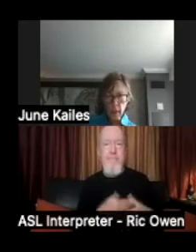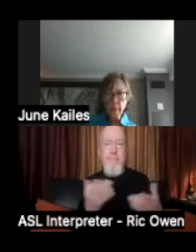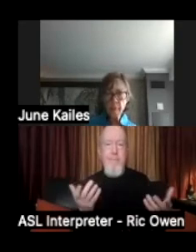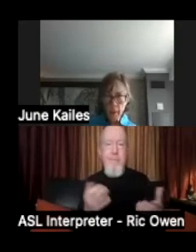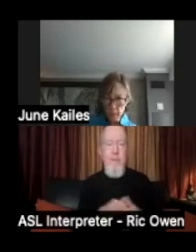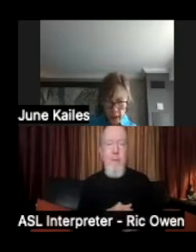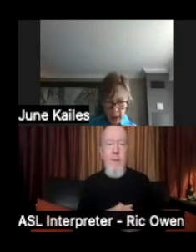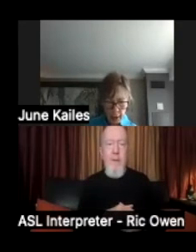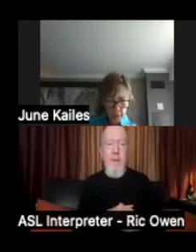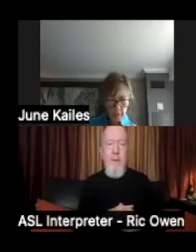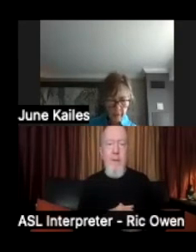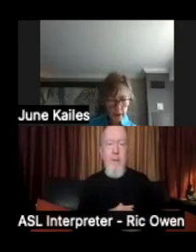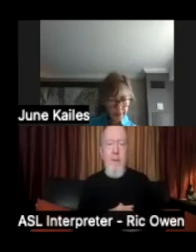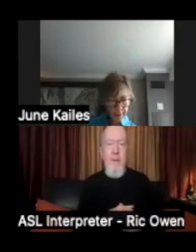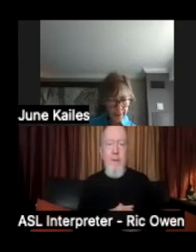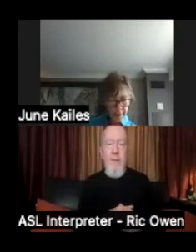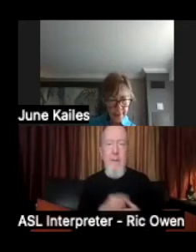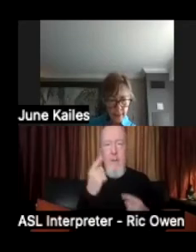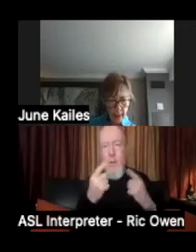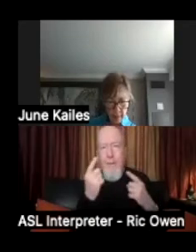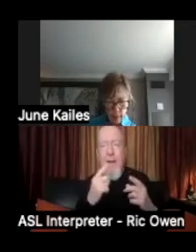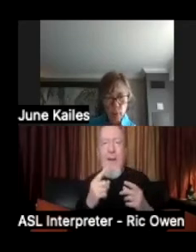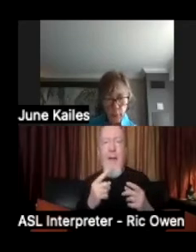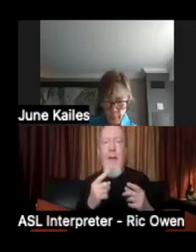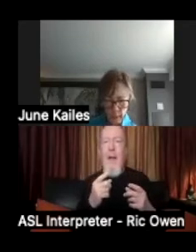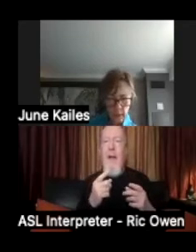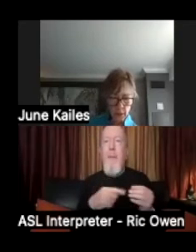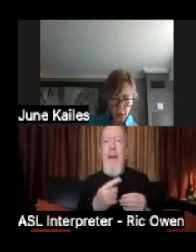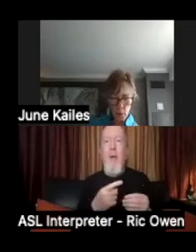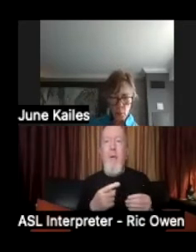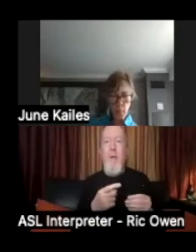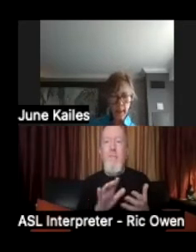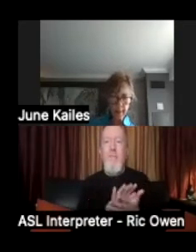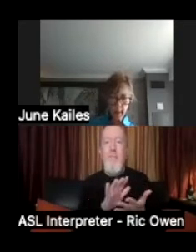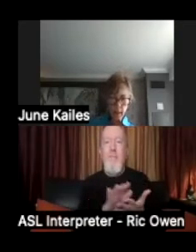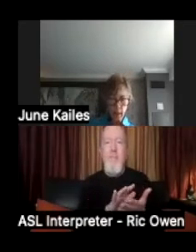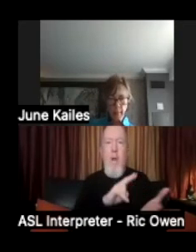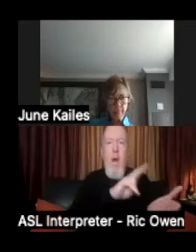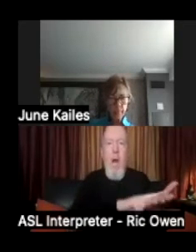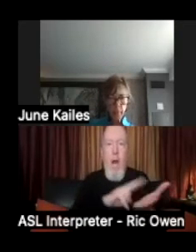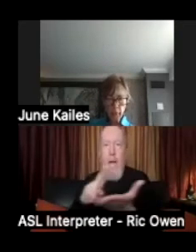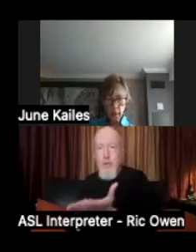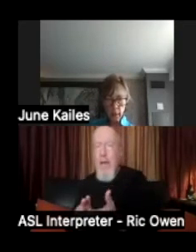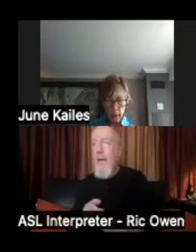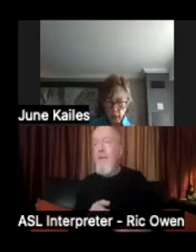contracts and memorandums of understandings and agreements with